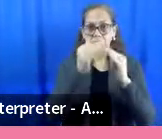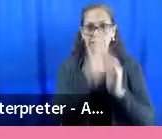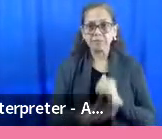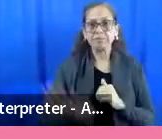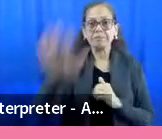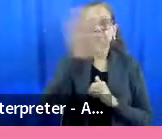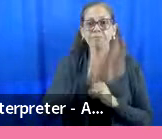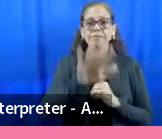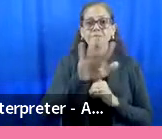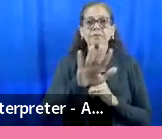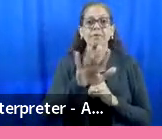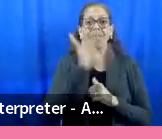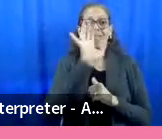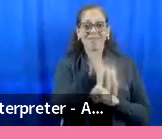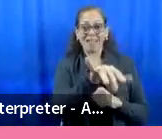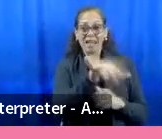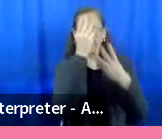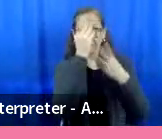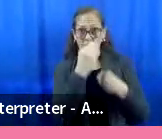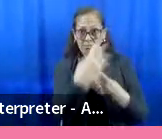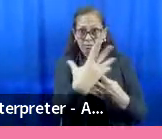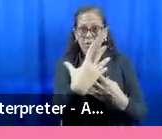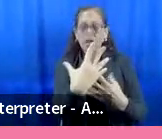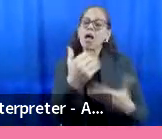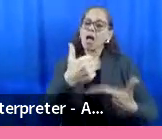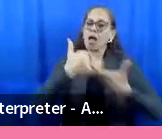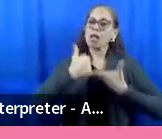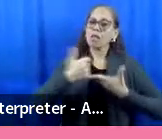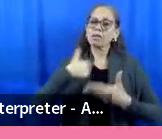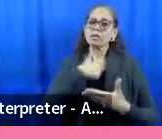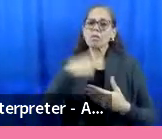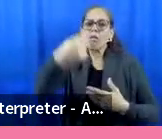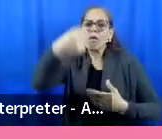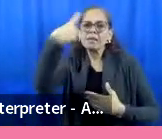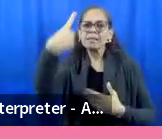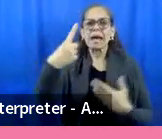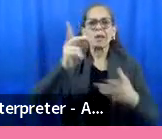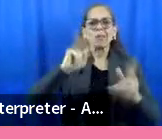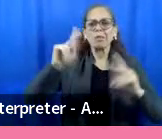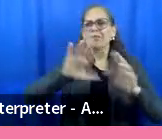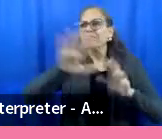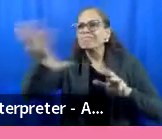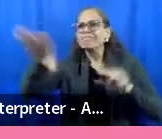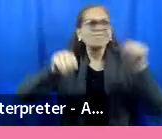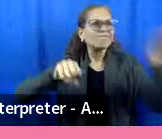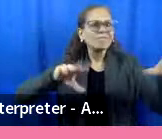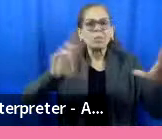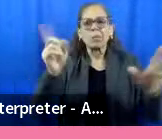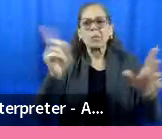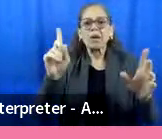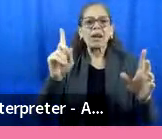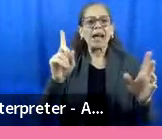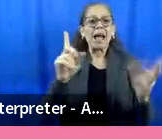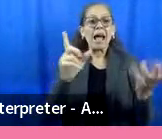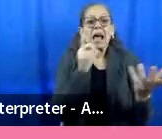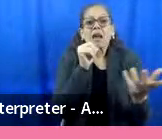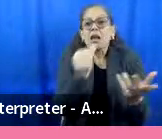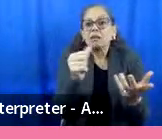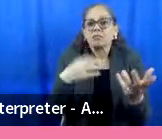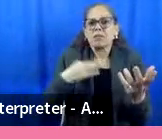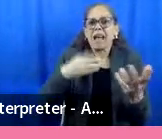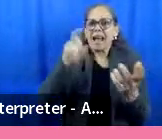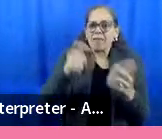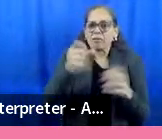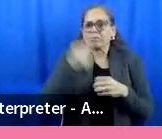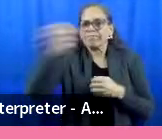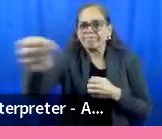We can use this data to better understand factors that may contribute to displacement or the involuntary movement of a person or family